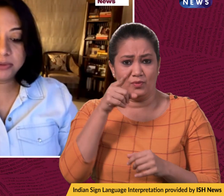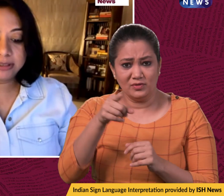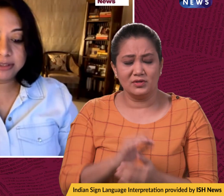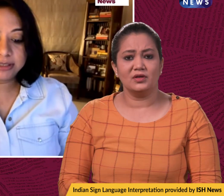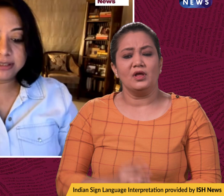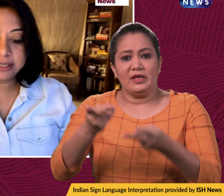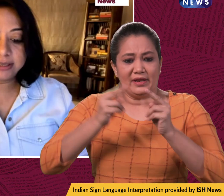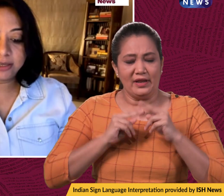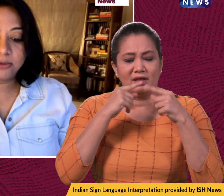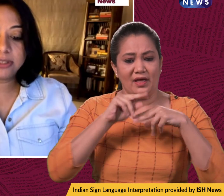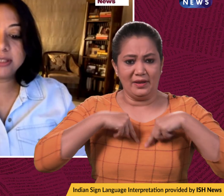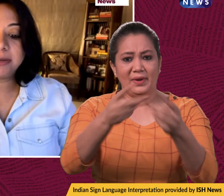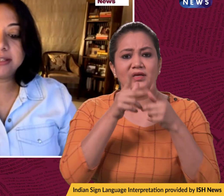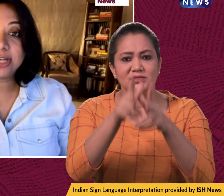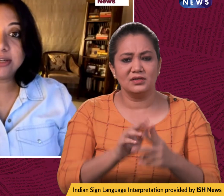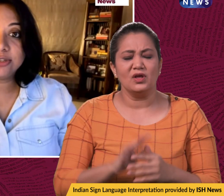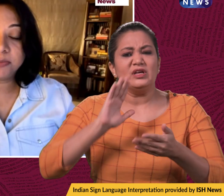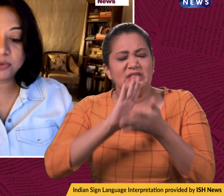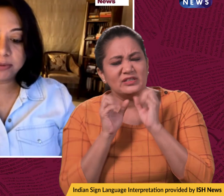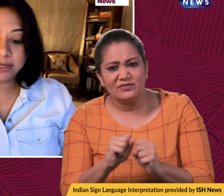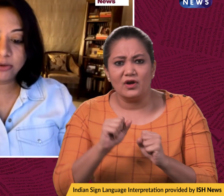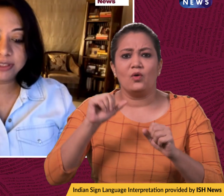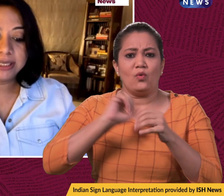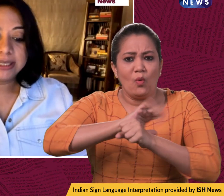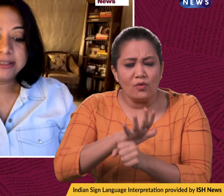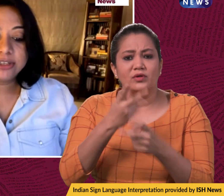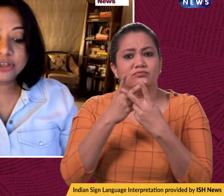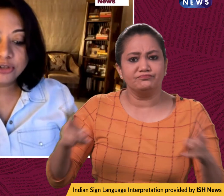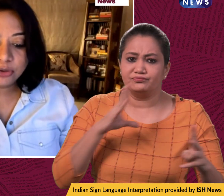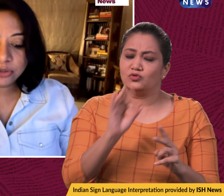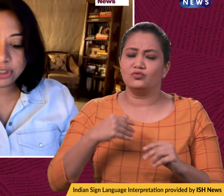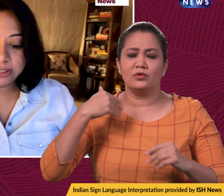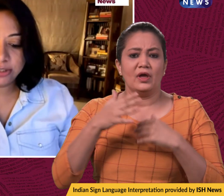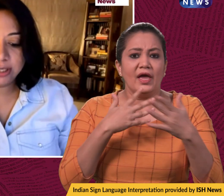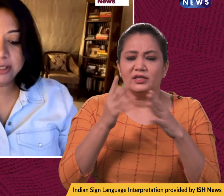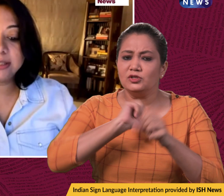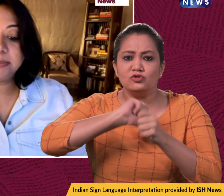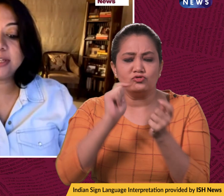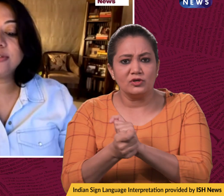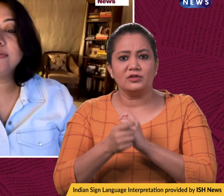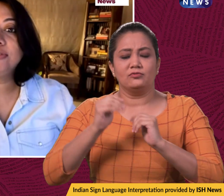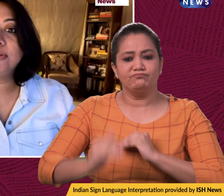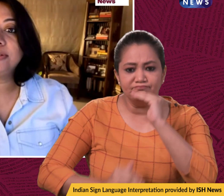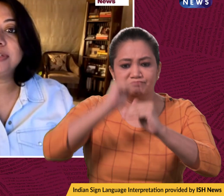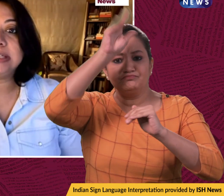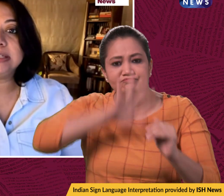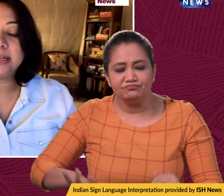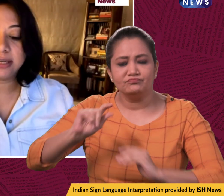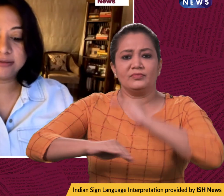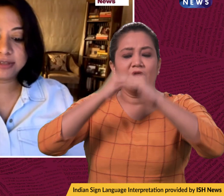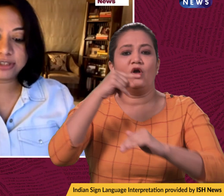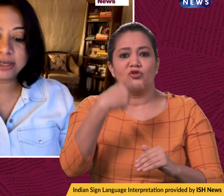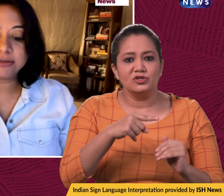Minister Modi in return said, I quote, Despite the challenges posed by COVID, there is no change in the pace of growth of